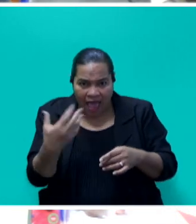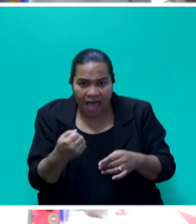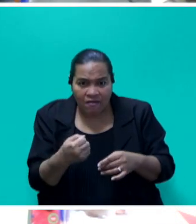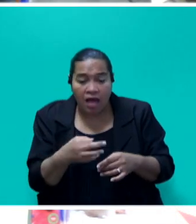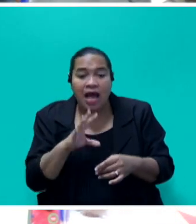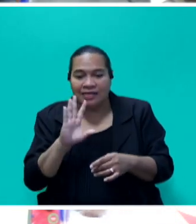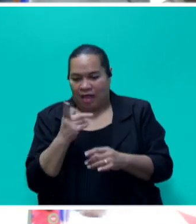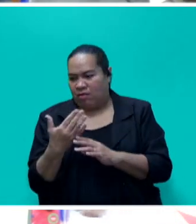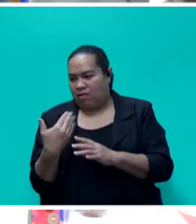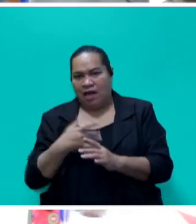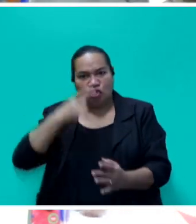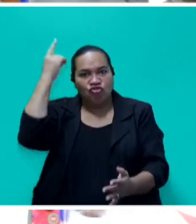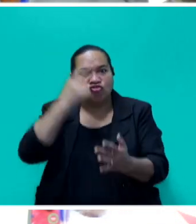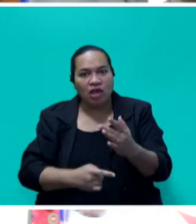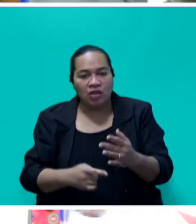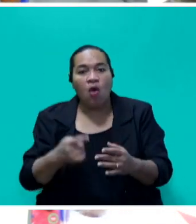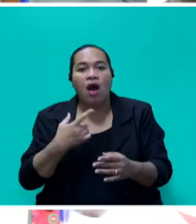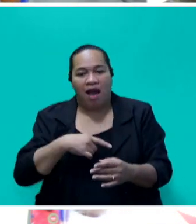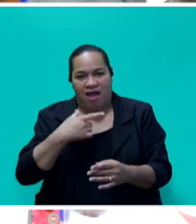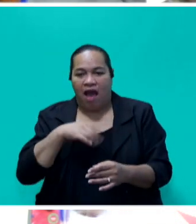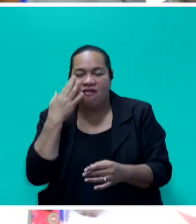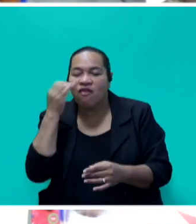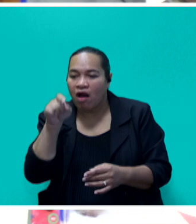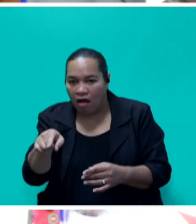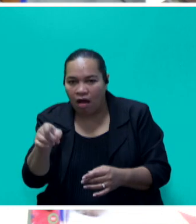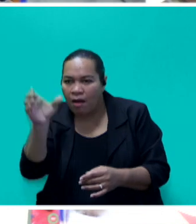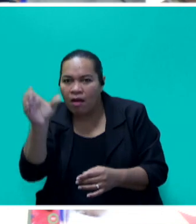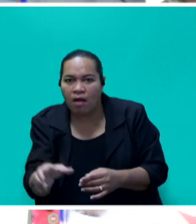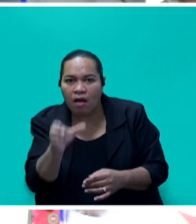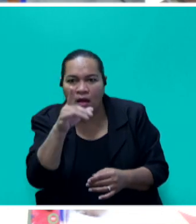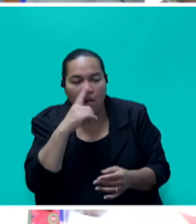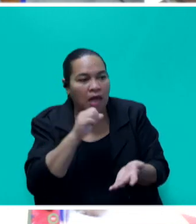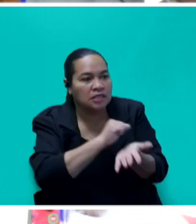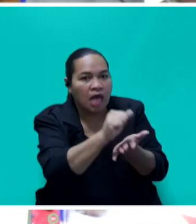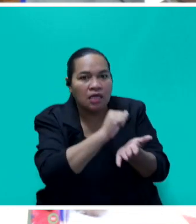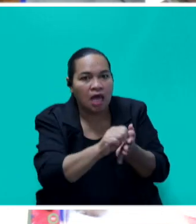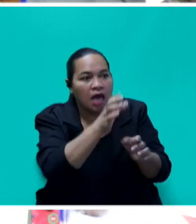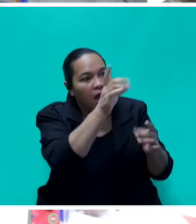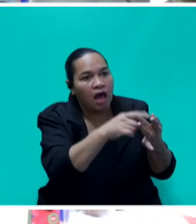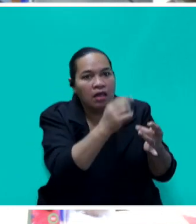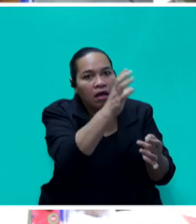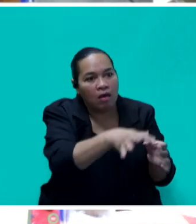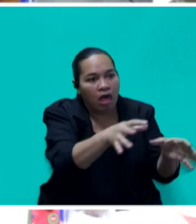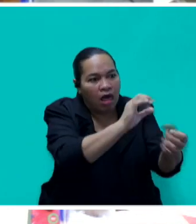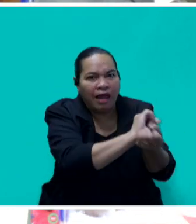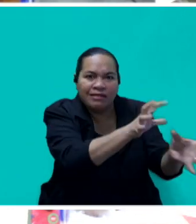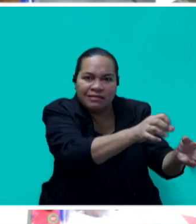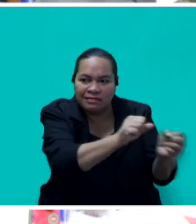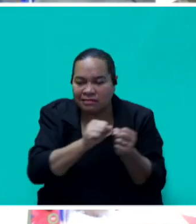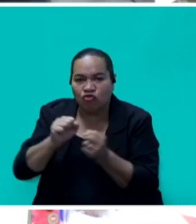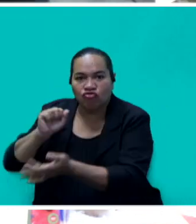charged recently for trafficking people. I will not go into the details, Mr. Speaker, sir, but it's common